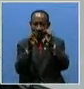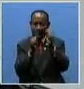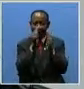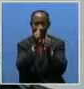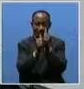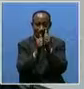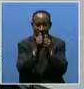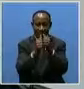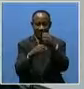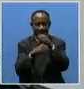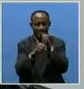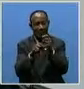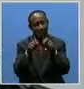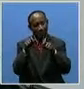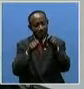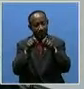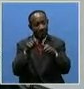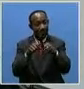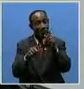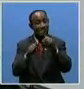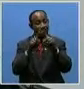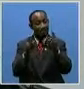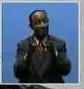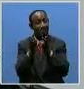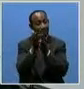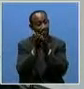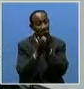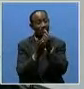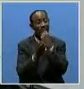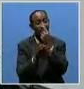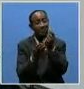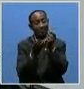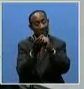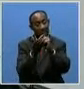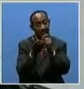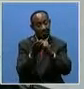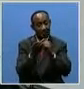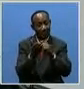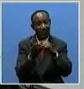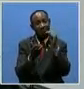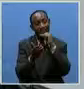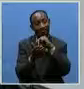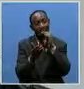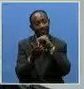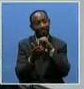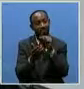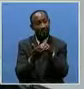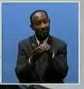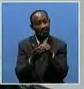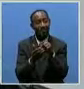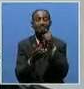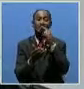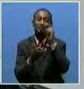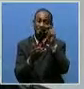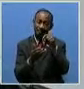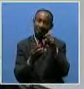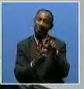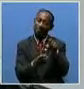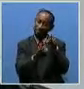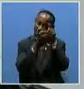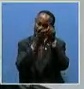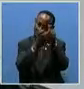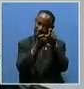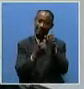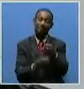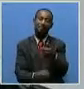self-regulate. But honestly, if someone is writing falsehoods, you should also be free to challenge them on your